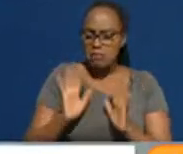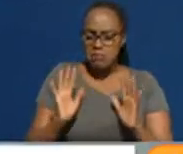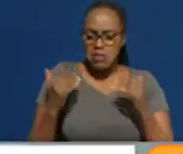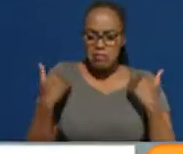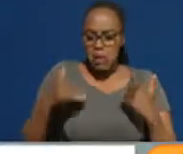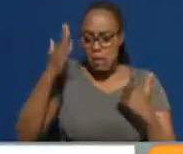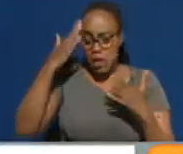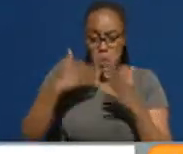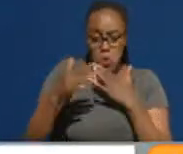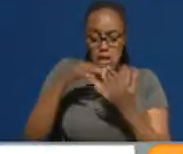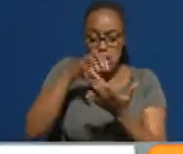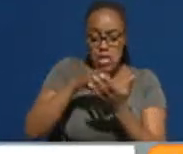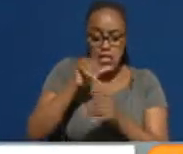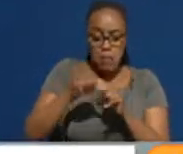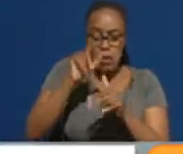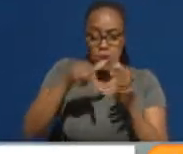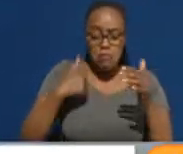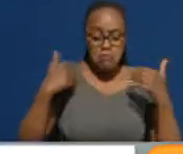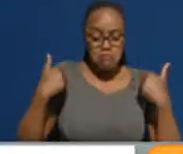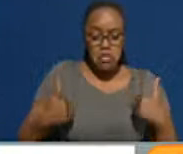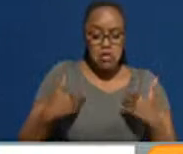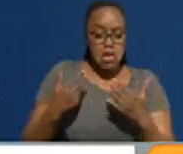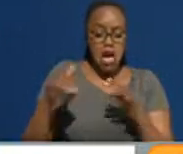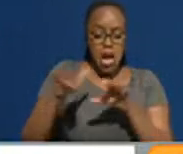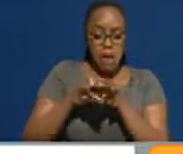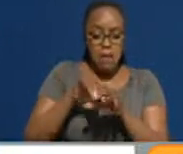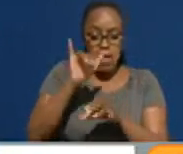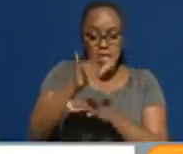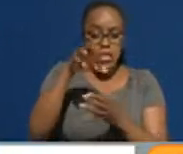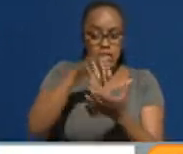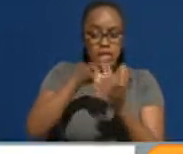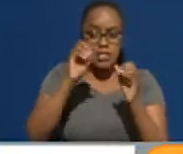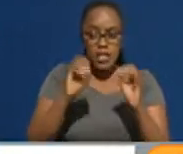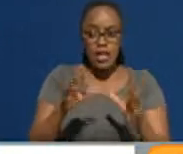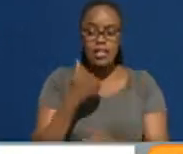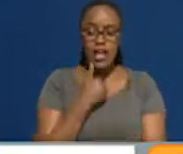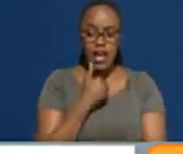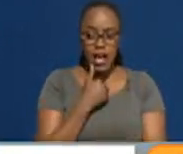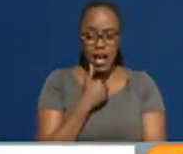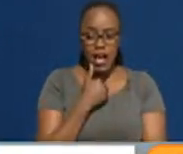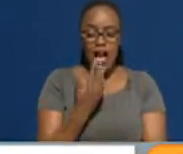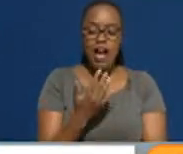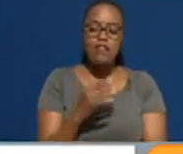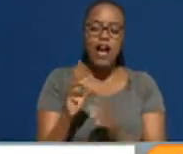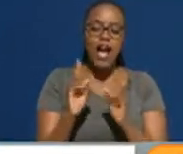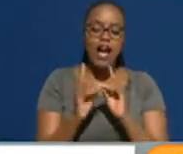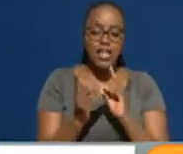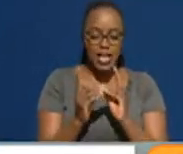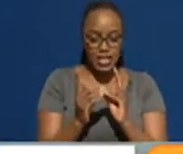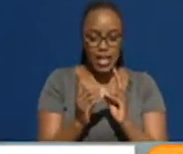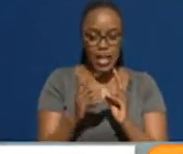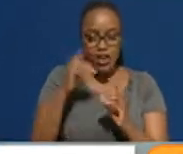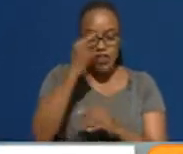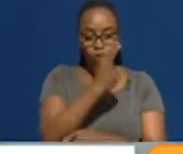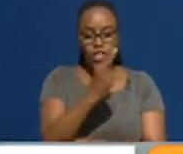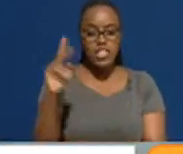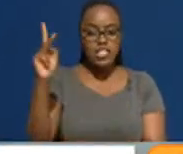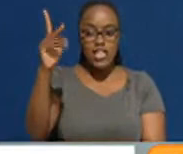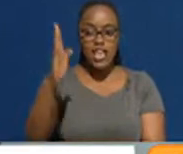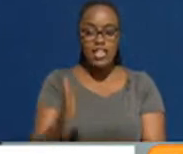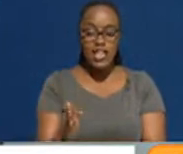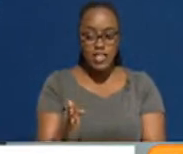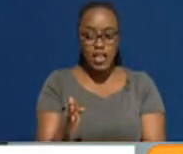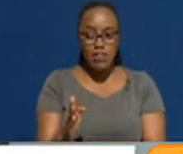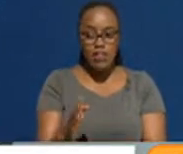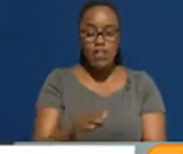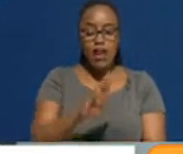I don't even know what the case is because I'm not part of it. There is a database of every